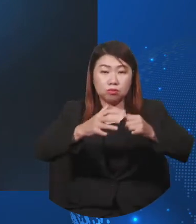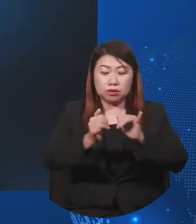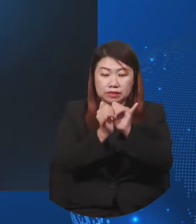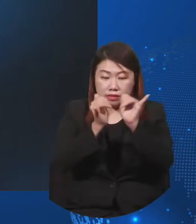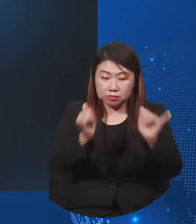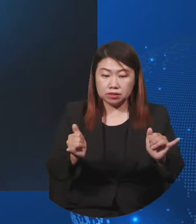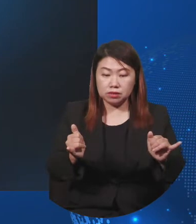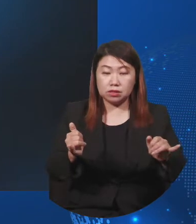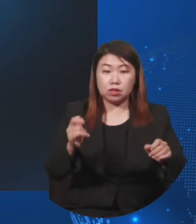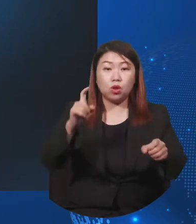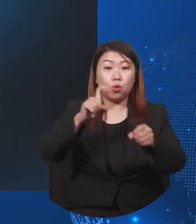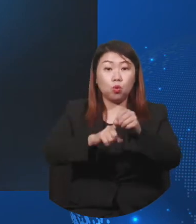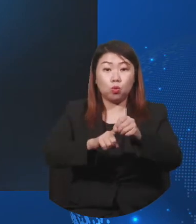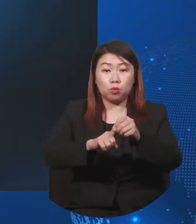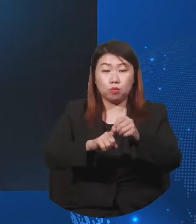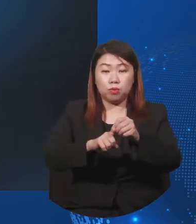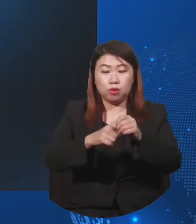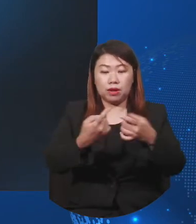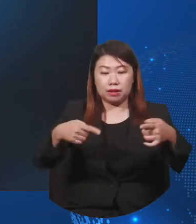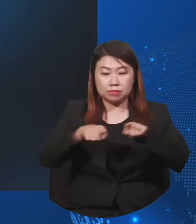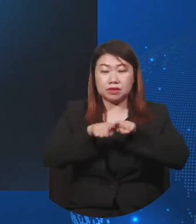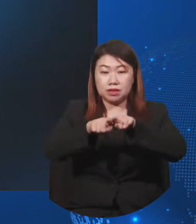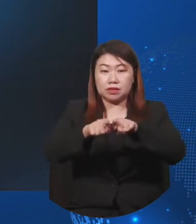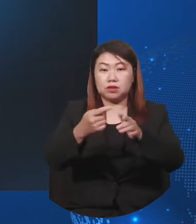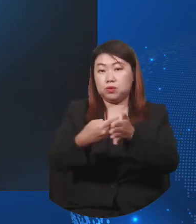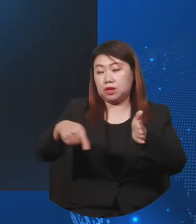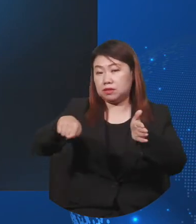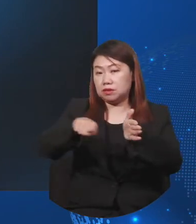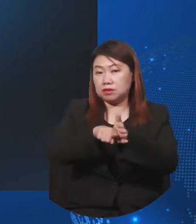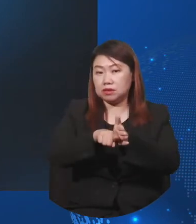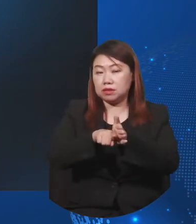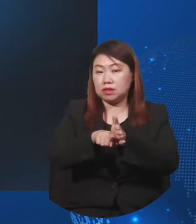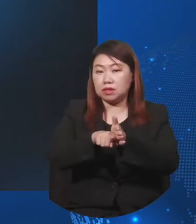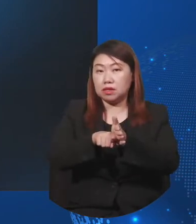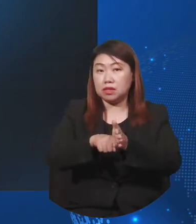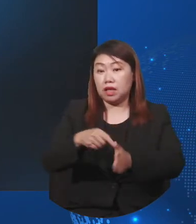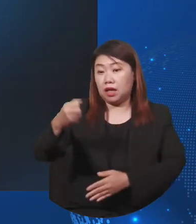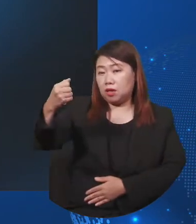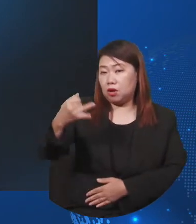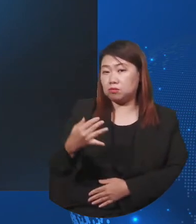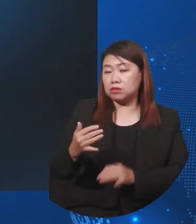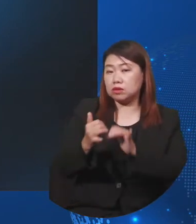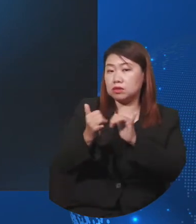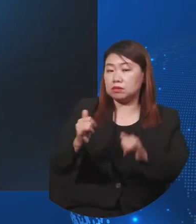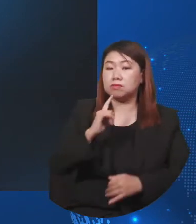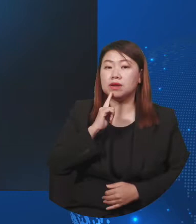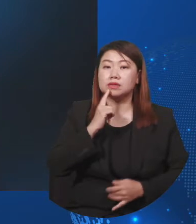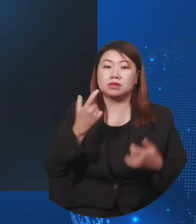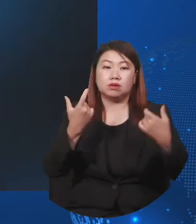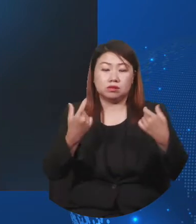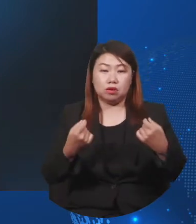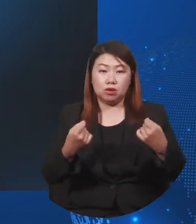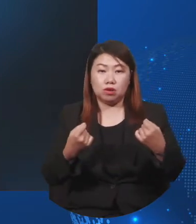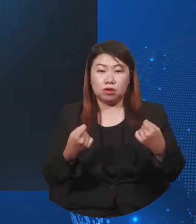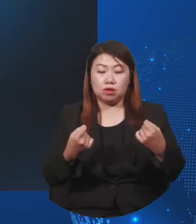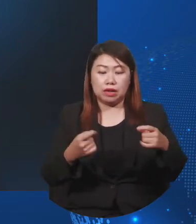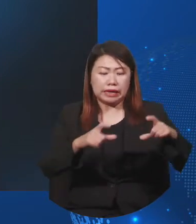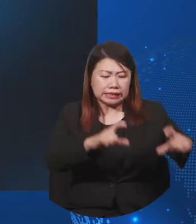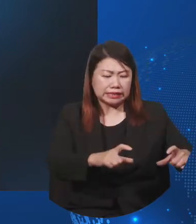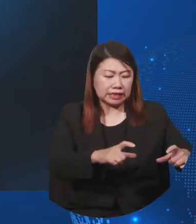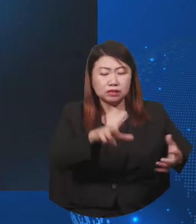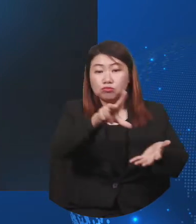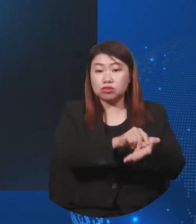many drivers, as mentioned by some of you, including geostrategic ones, might have associated with countries'